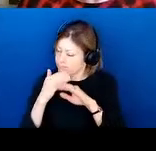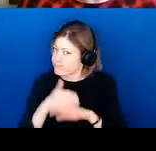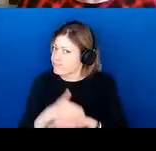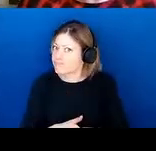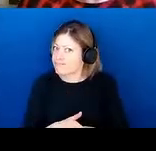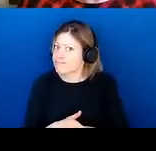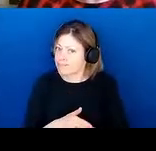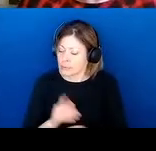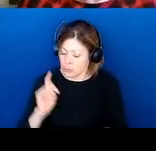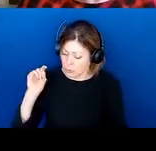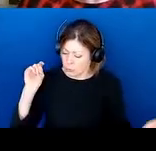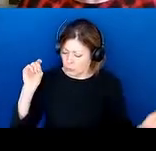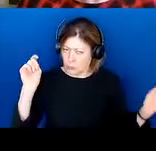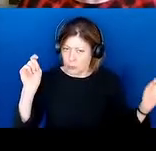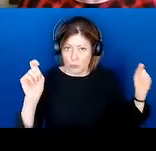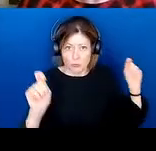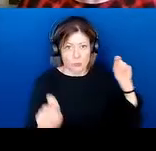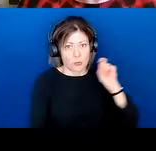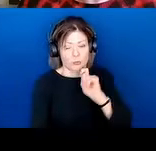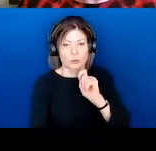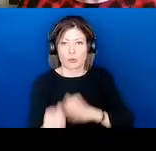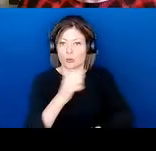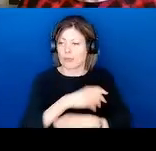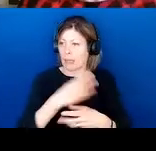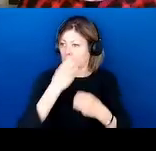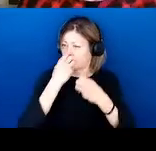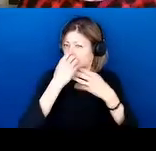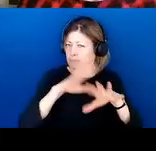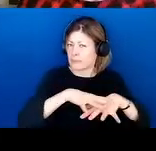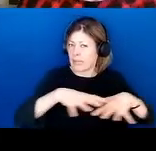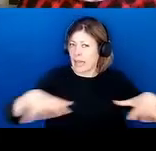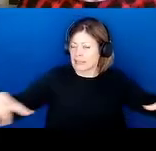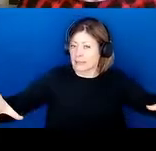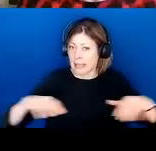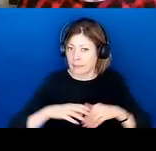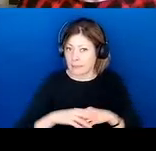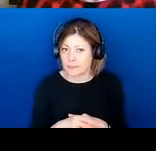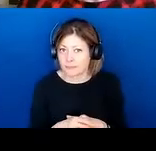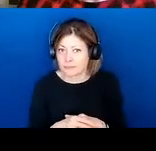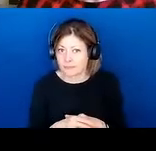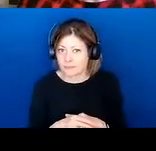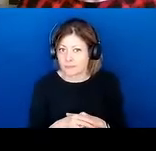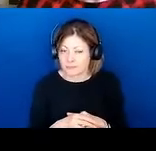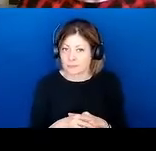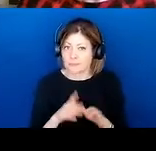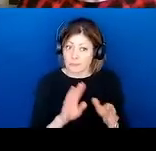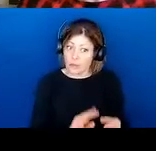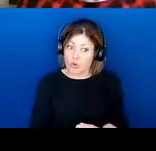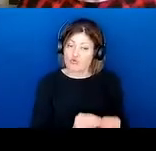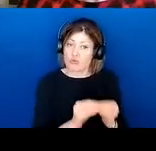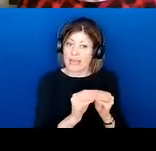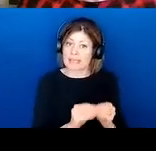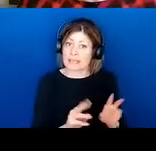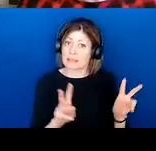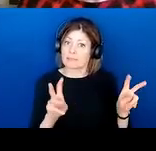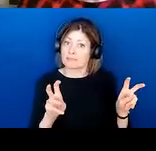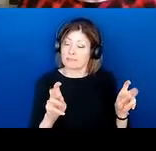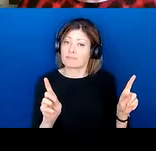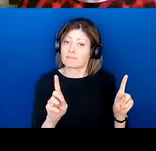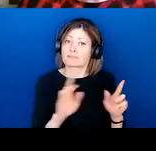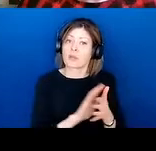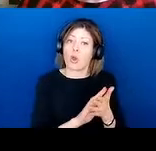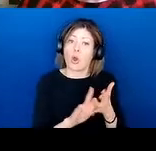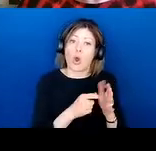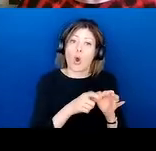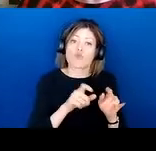to transform the estate into his landscape garden, creating what Horace Walpole called a fine place